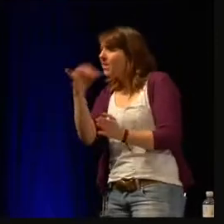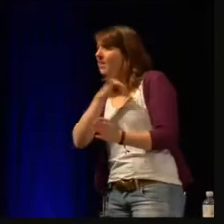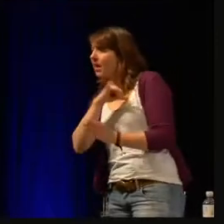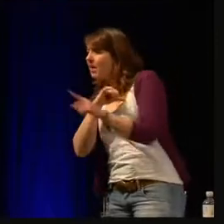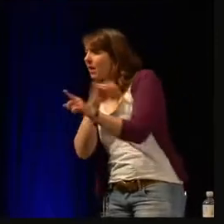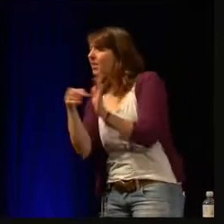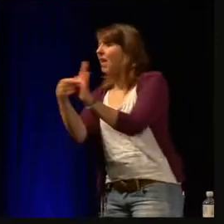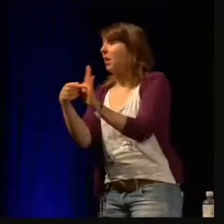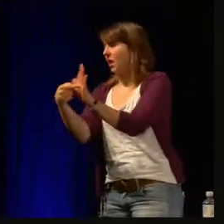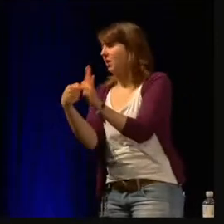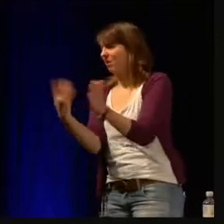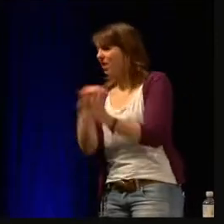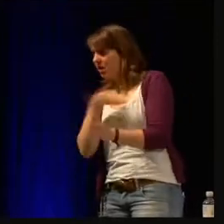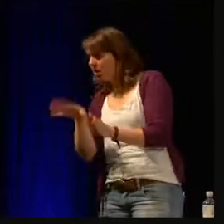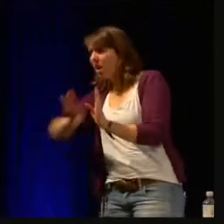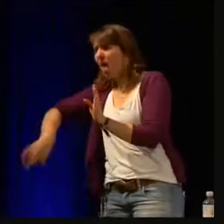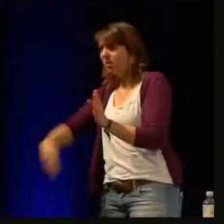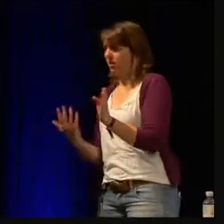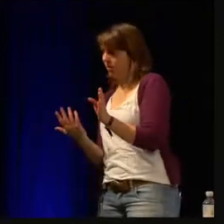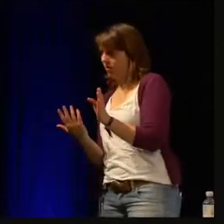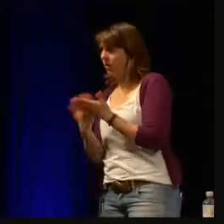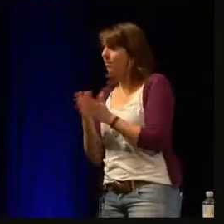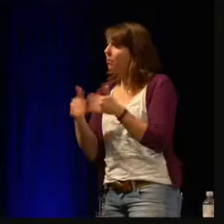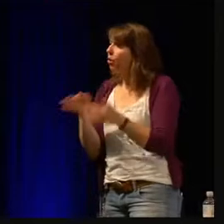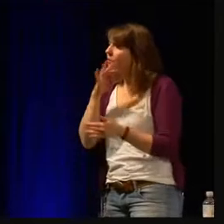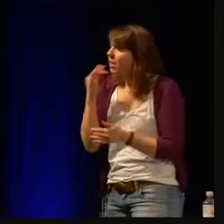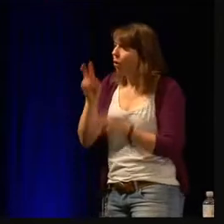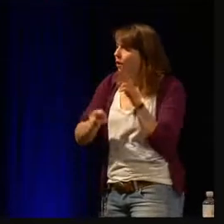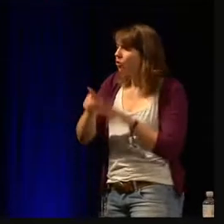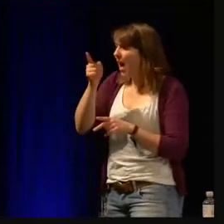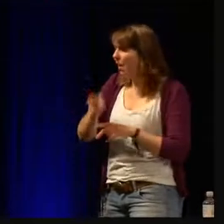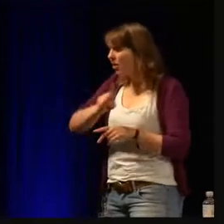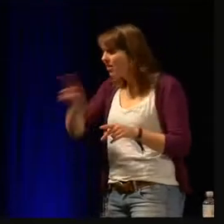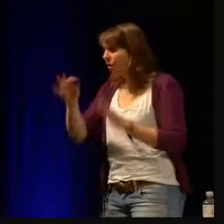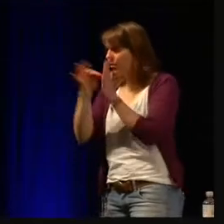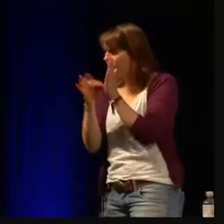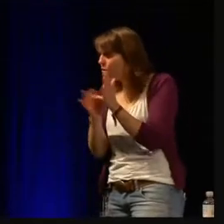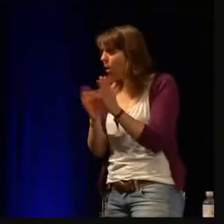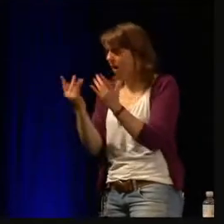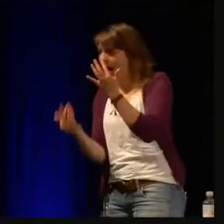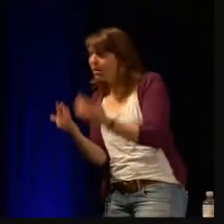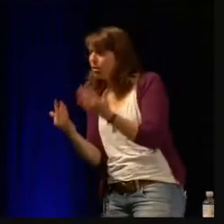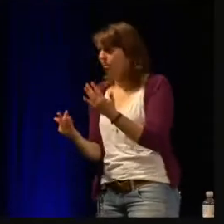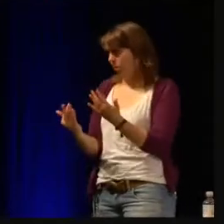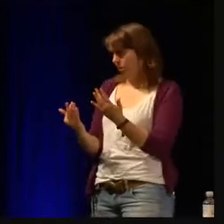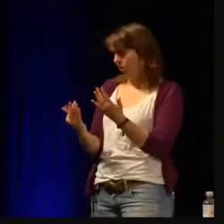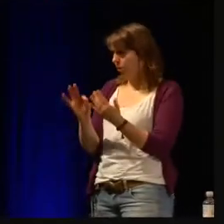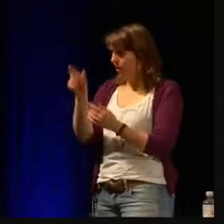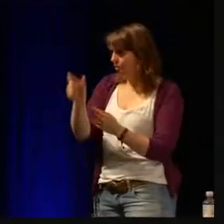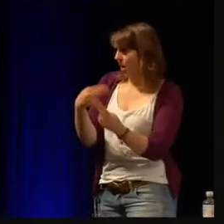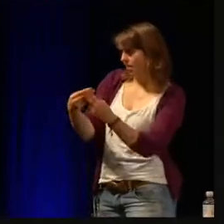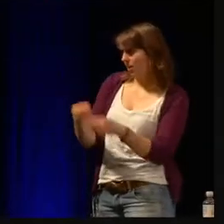Facebook always wants to show the users relevant stuff and uses a lot of